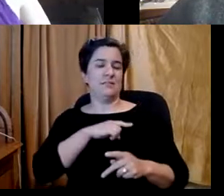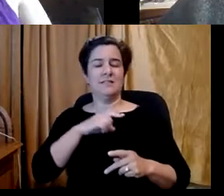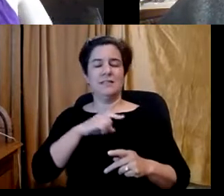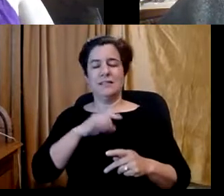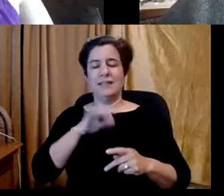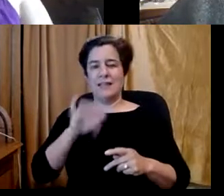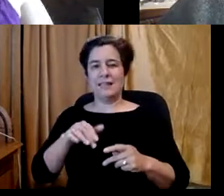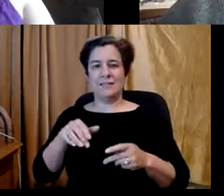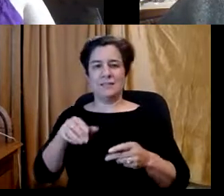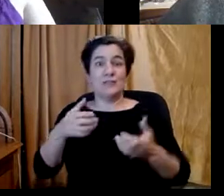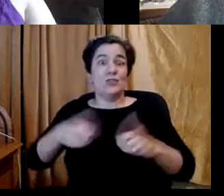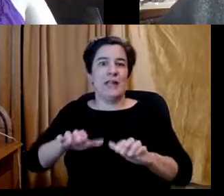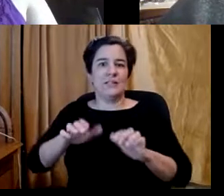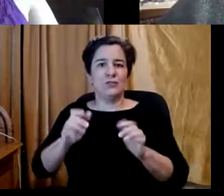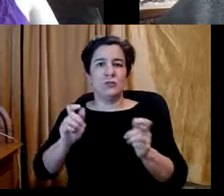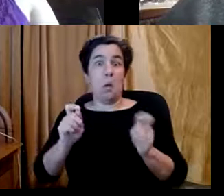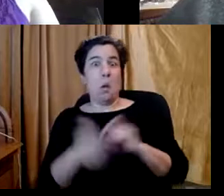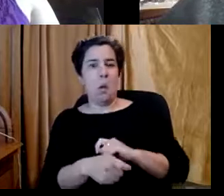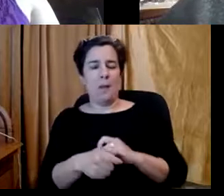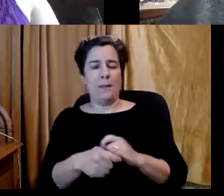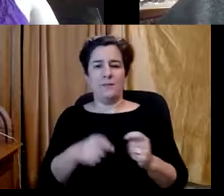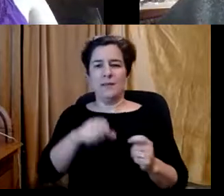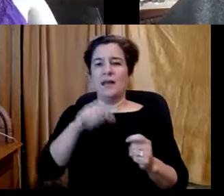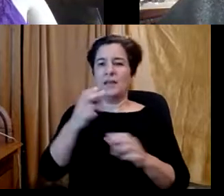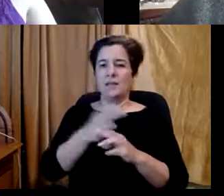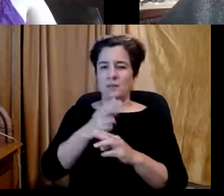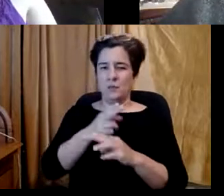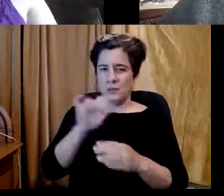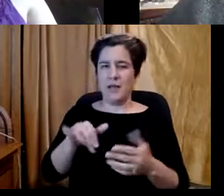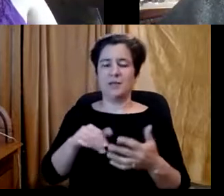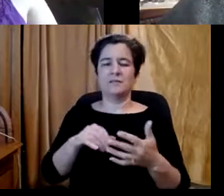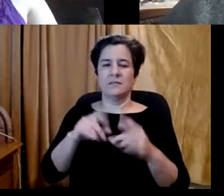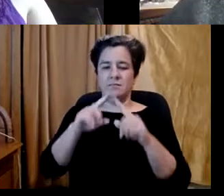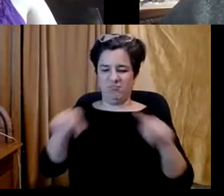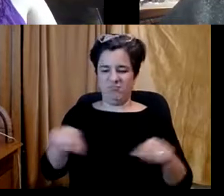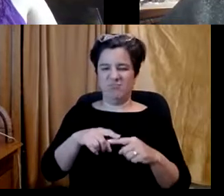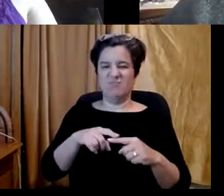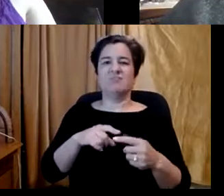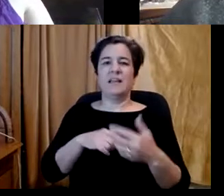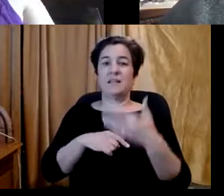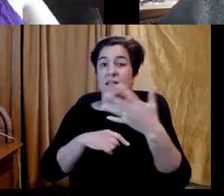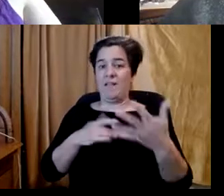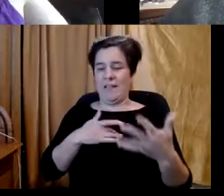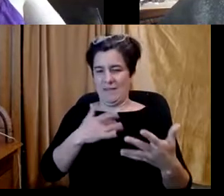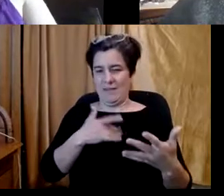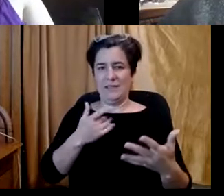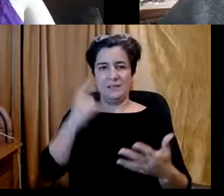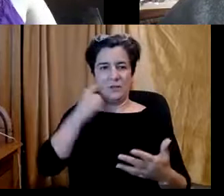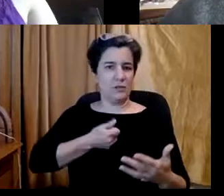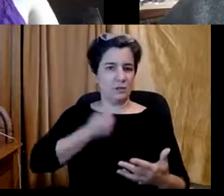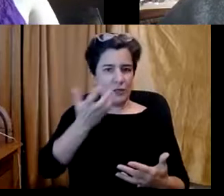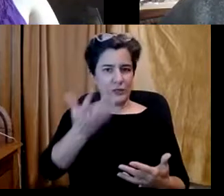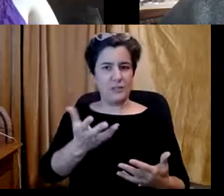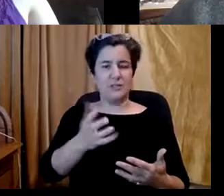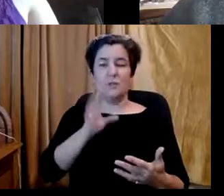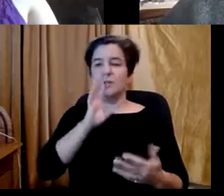open. So I love that model. I use a model of 5 feelings, and being able to feel them and express them is important. Often for empaths, we talk about